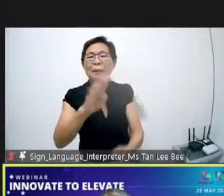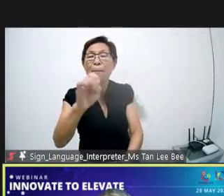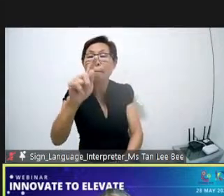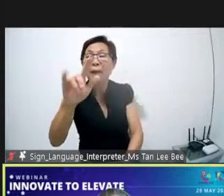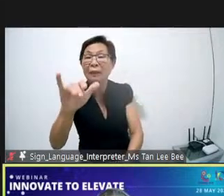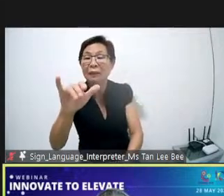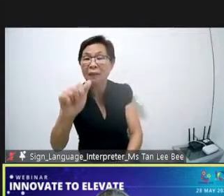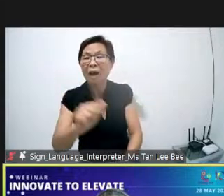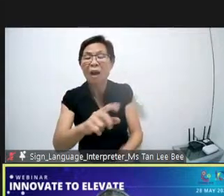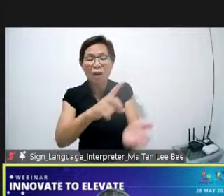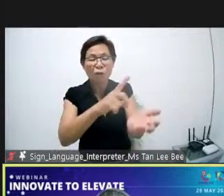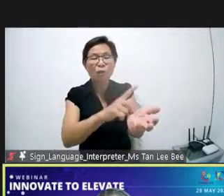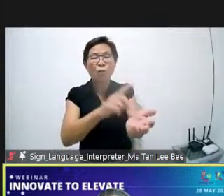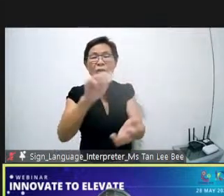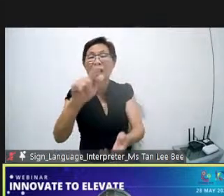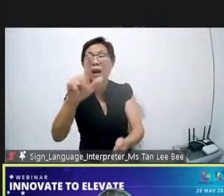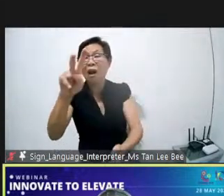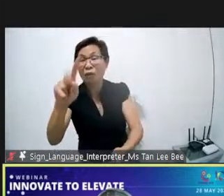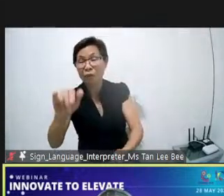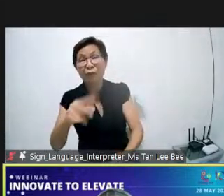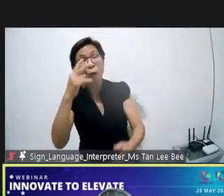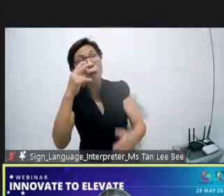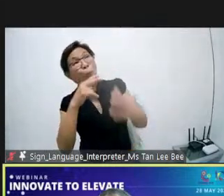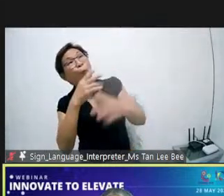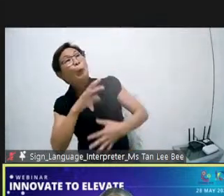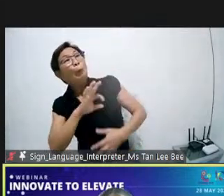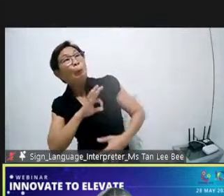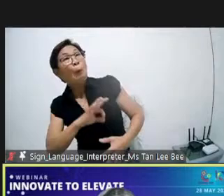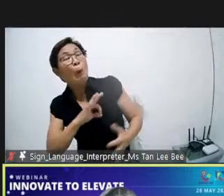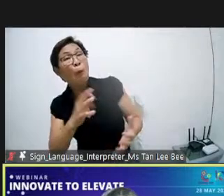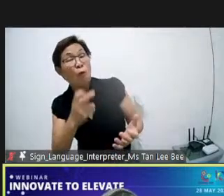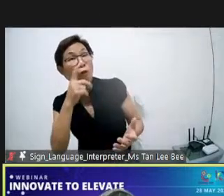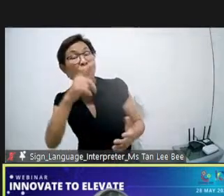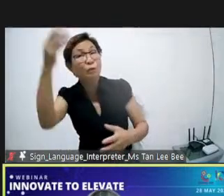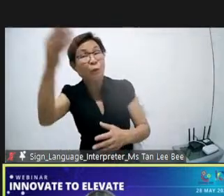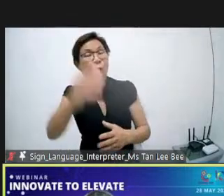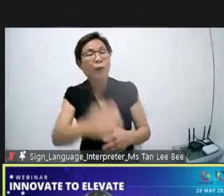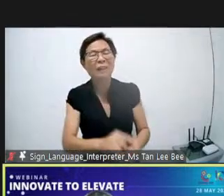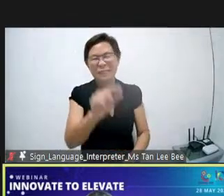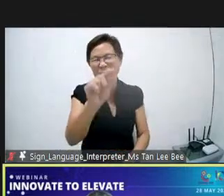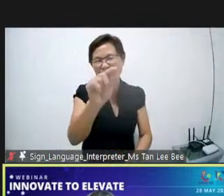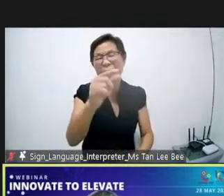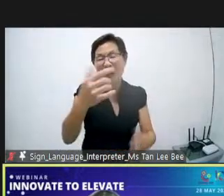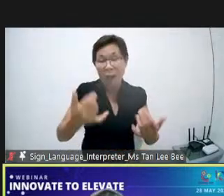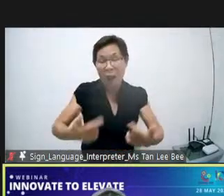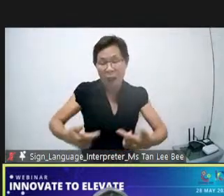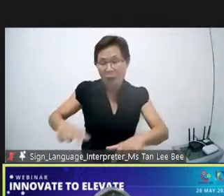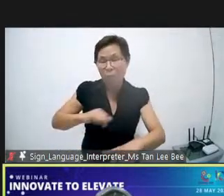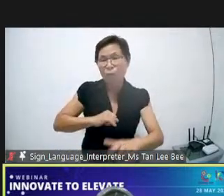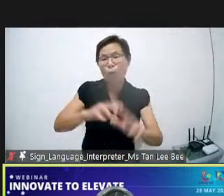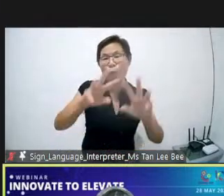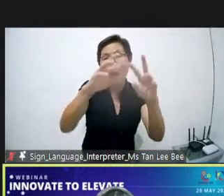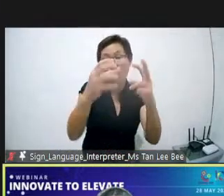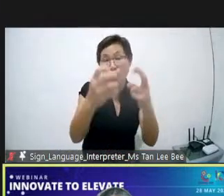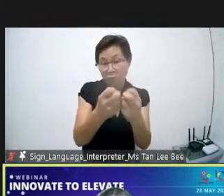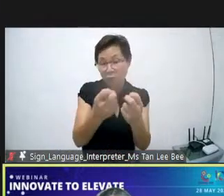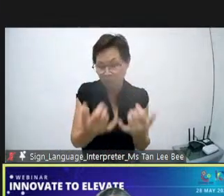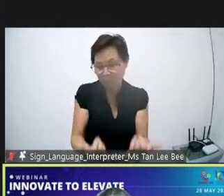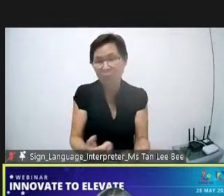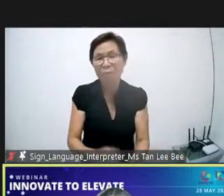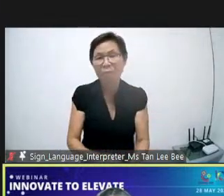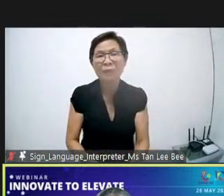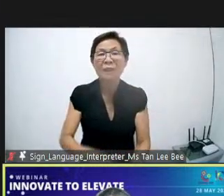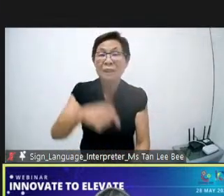looking forward to the session to start in a short while. Before that, allow me to move on to the workshop briefing. As